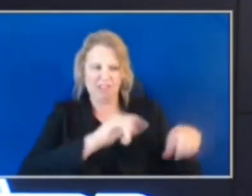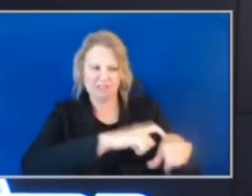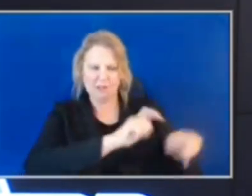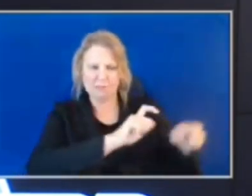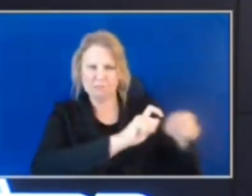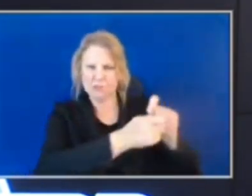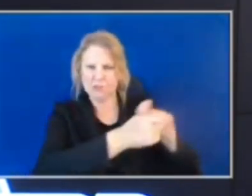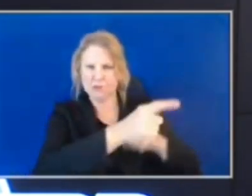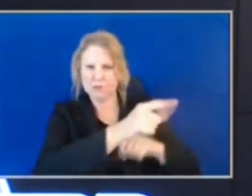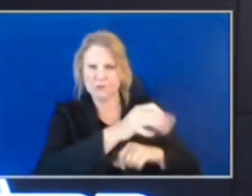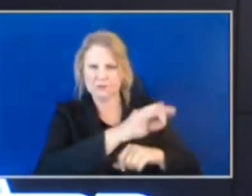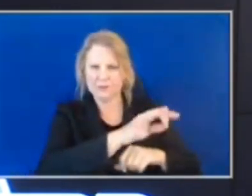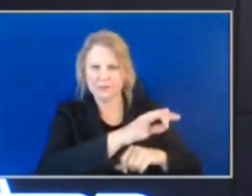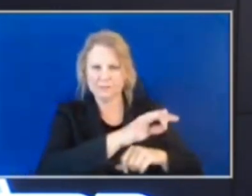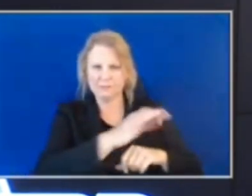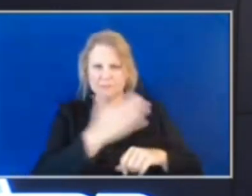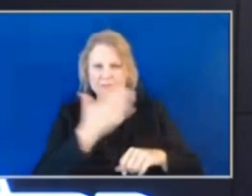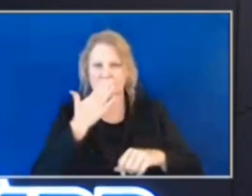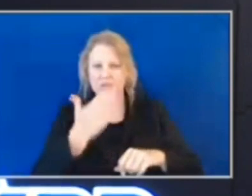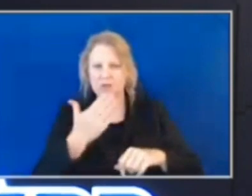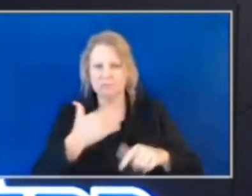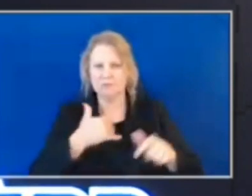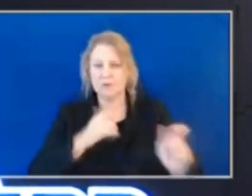Thank you, and I'm to turn it back over to Lieutenant Patrus.